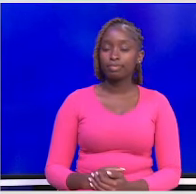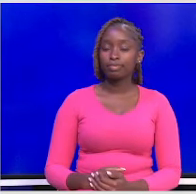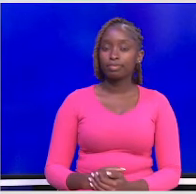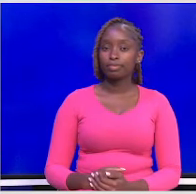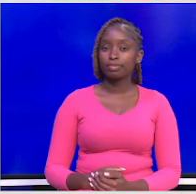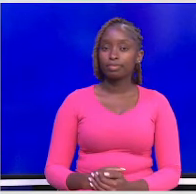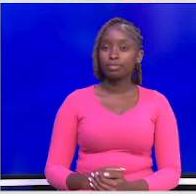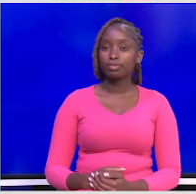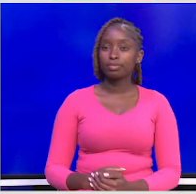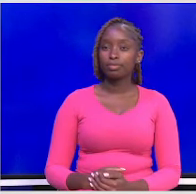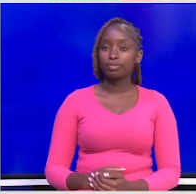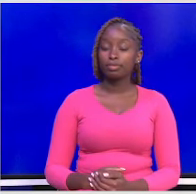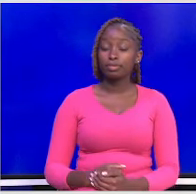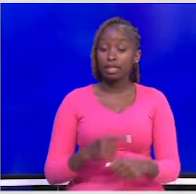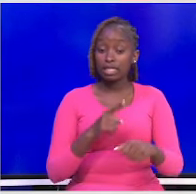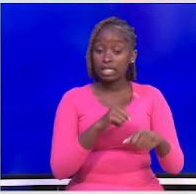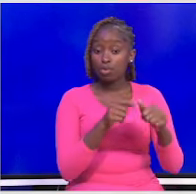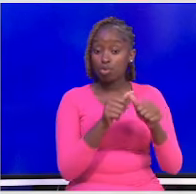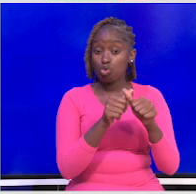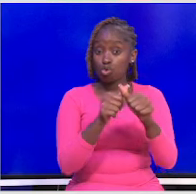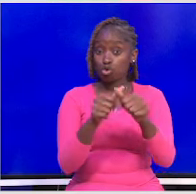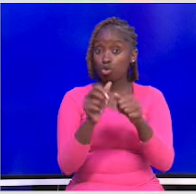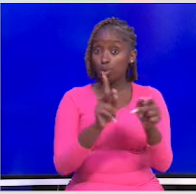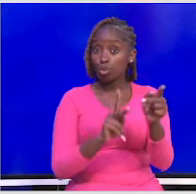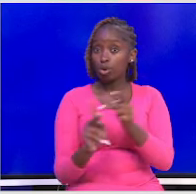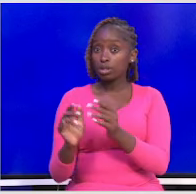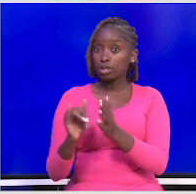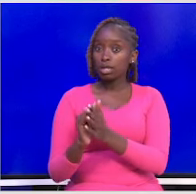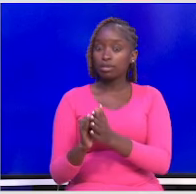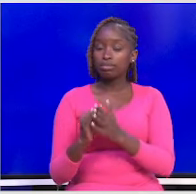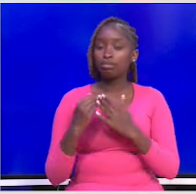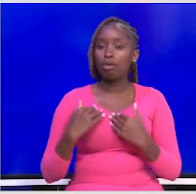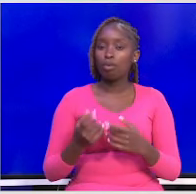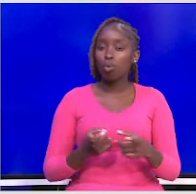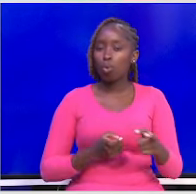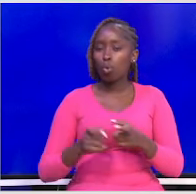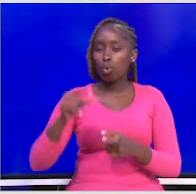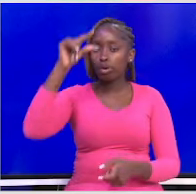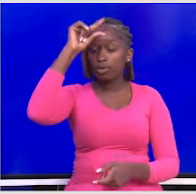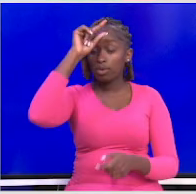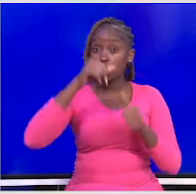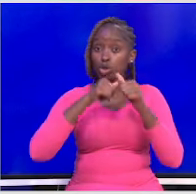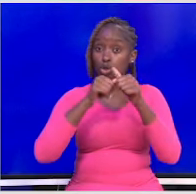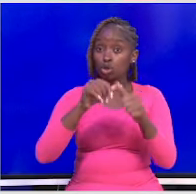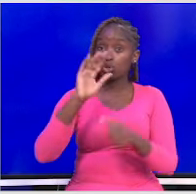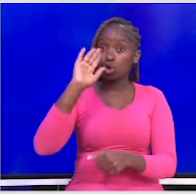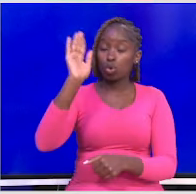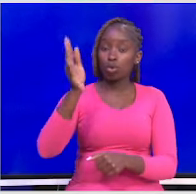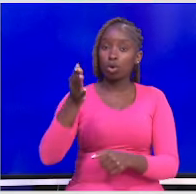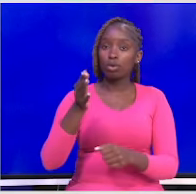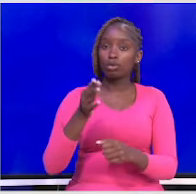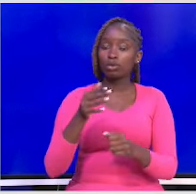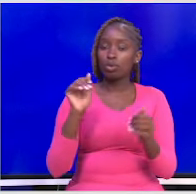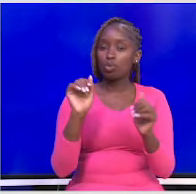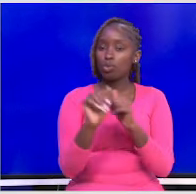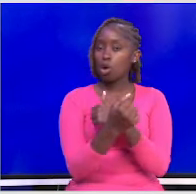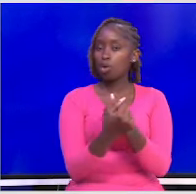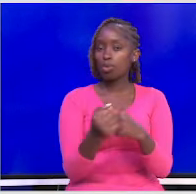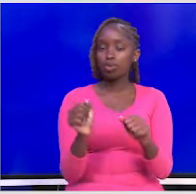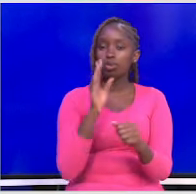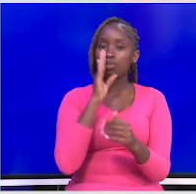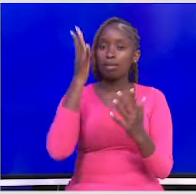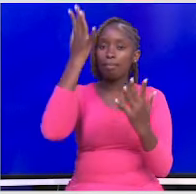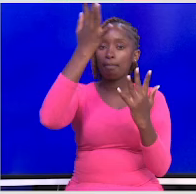During this process, the operations of government will continue uninterrupted under